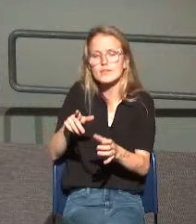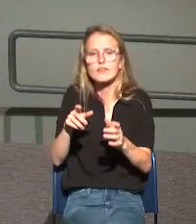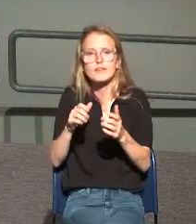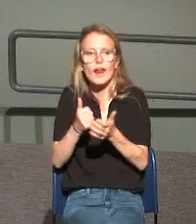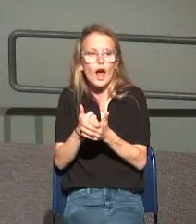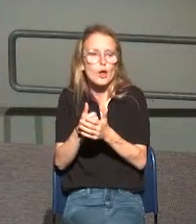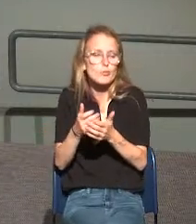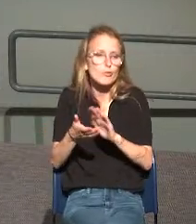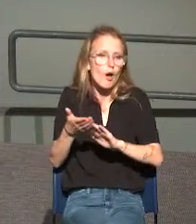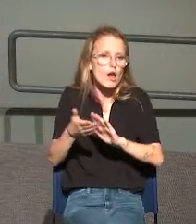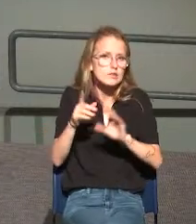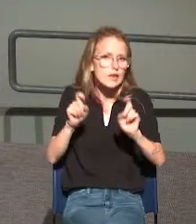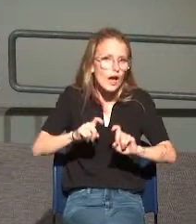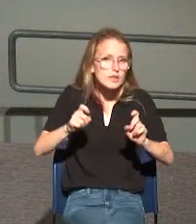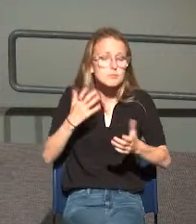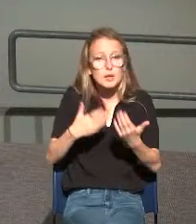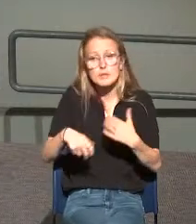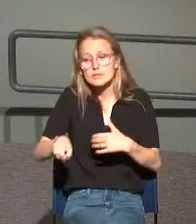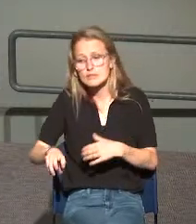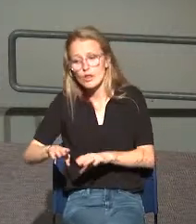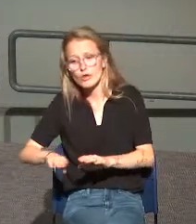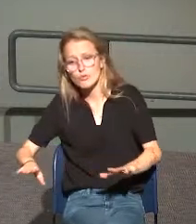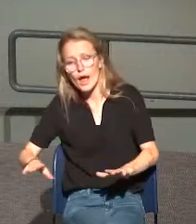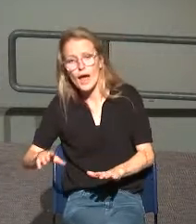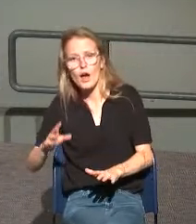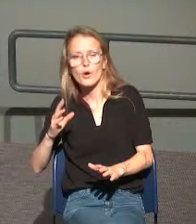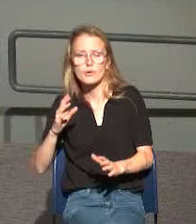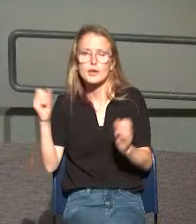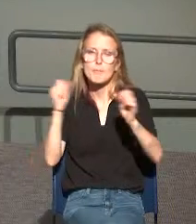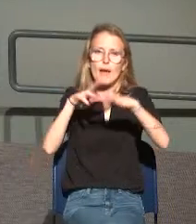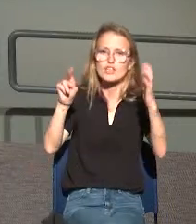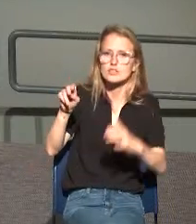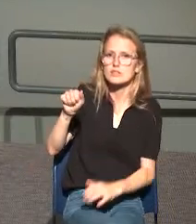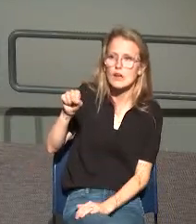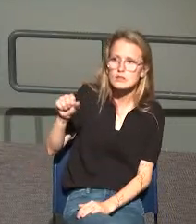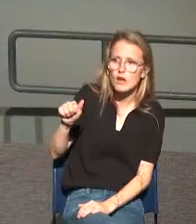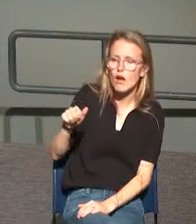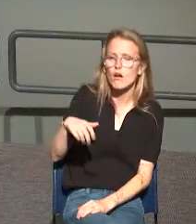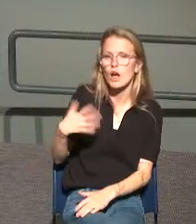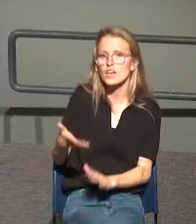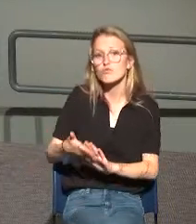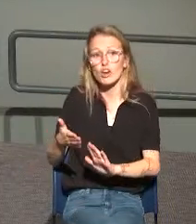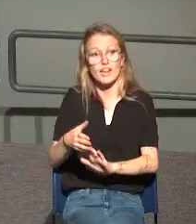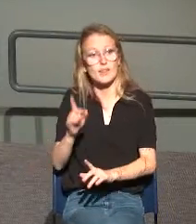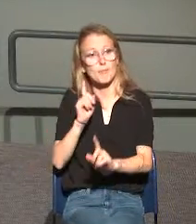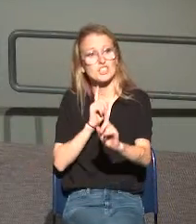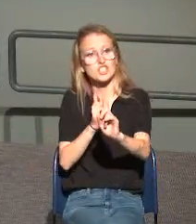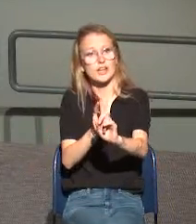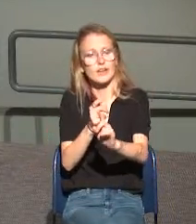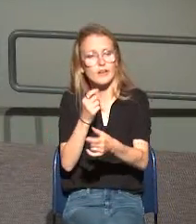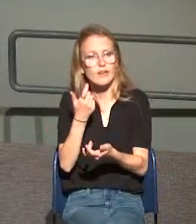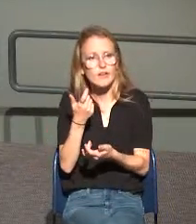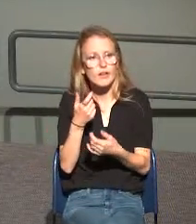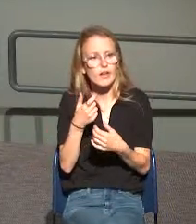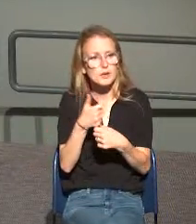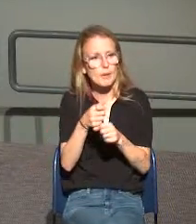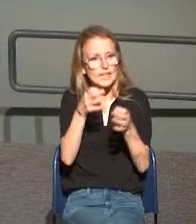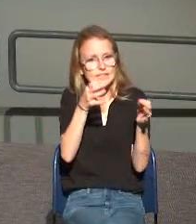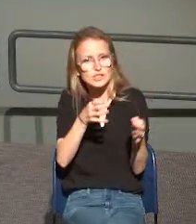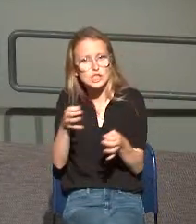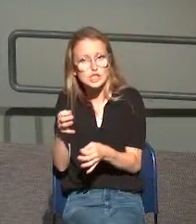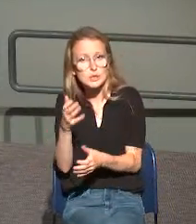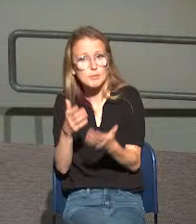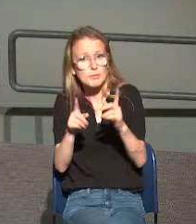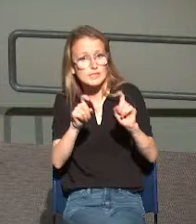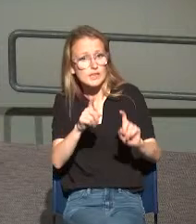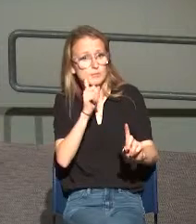cards, or you're sitting on the ground in a control room, think NASA, you know, kind of running the mission, if you will, making real-time decisions about whether a test point